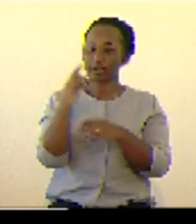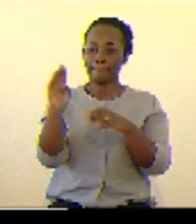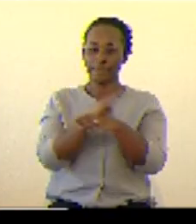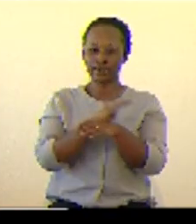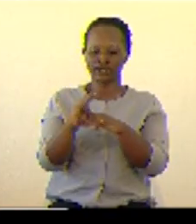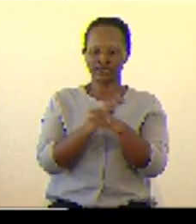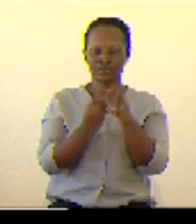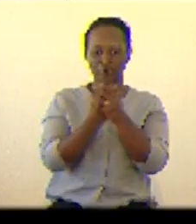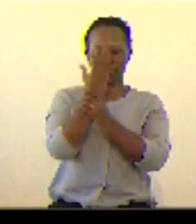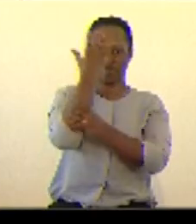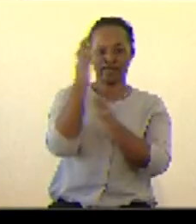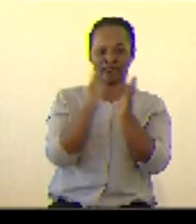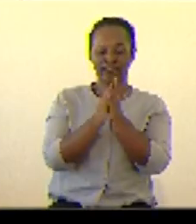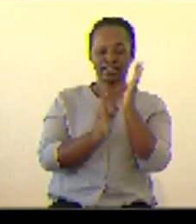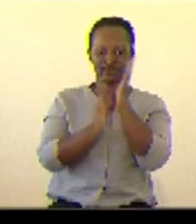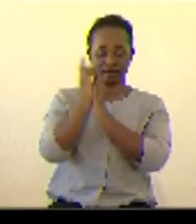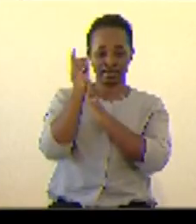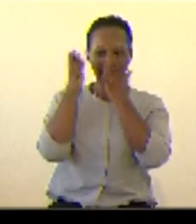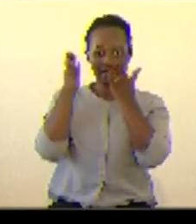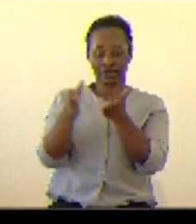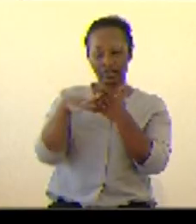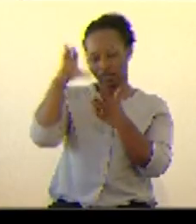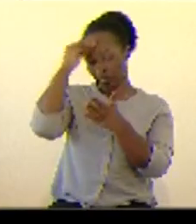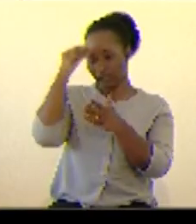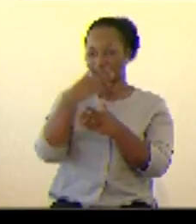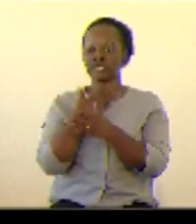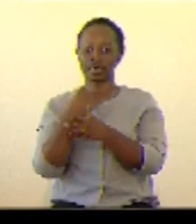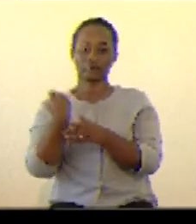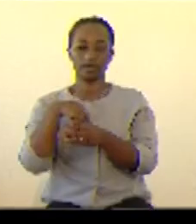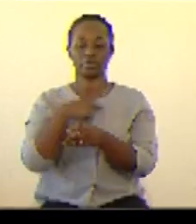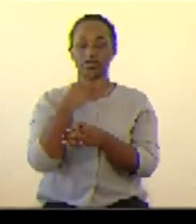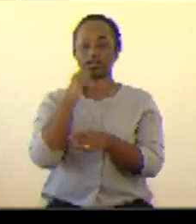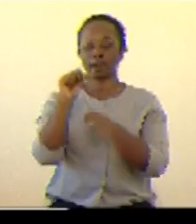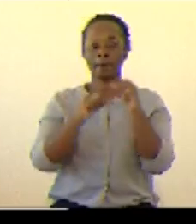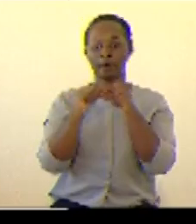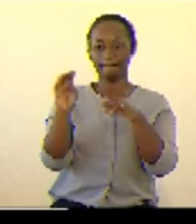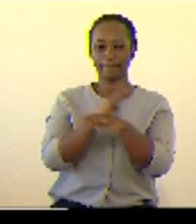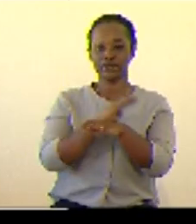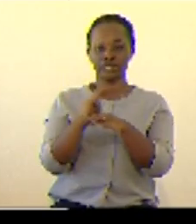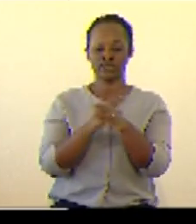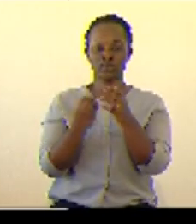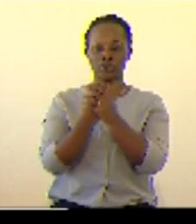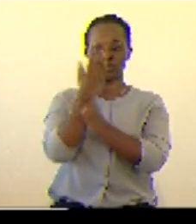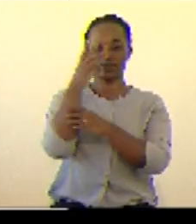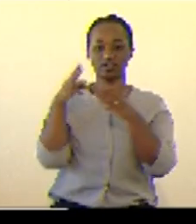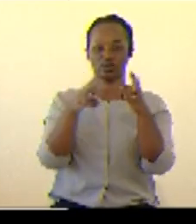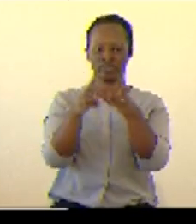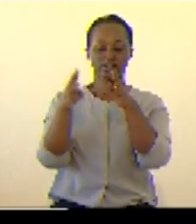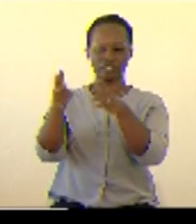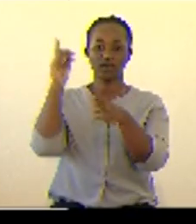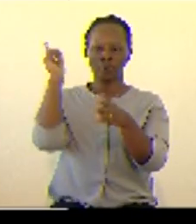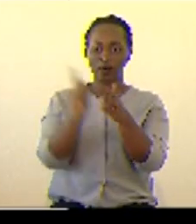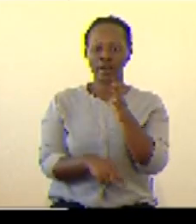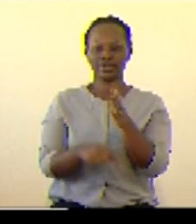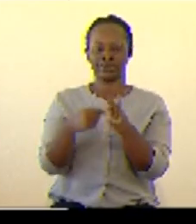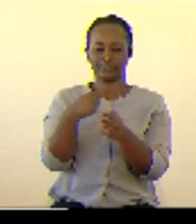Development. And our today's lesson, I want us to talk about business growth strategies. So what do I want you